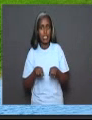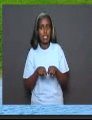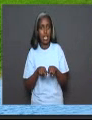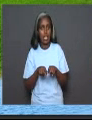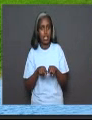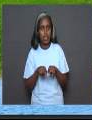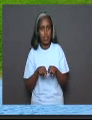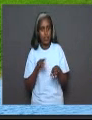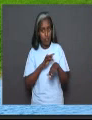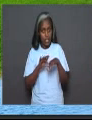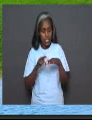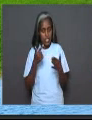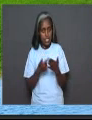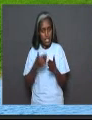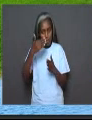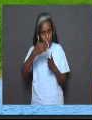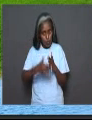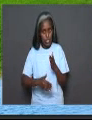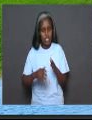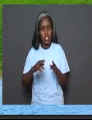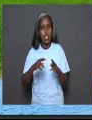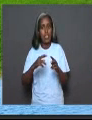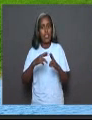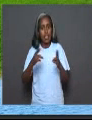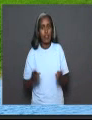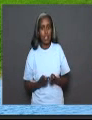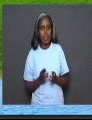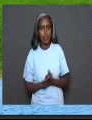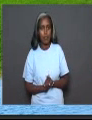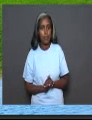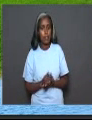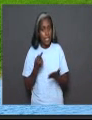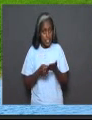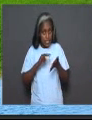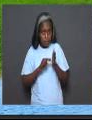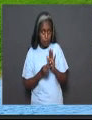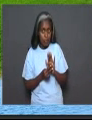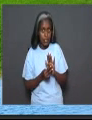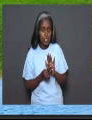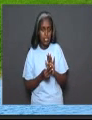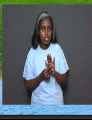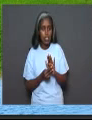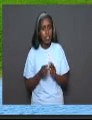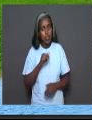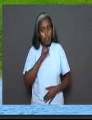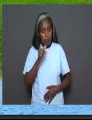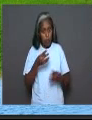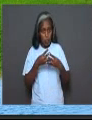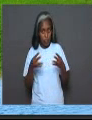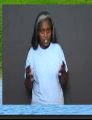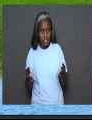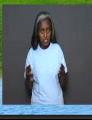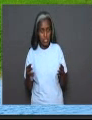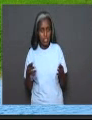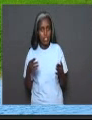field that borders a river. This means that no fence